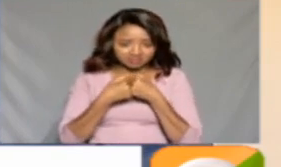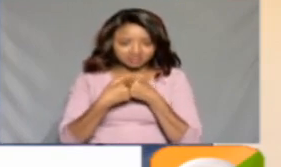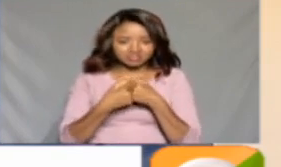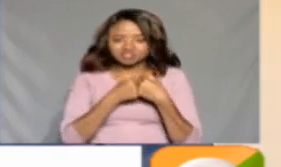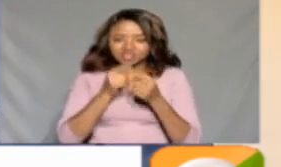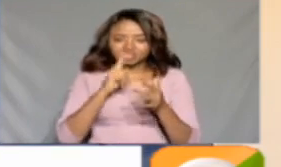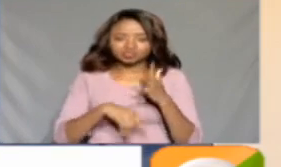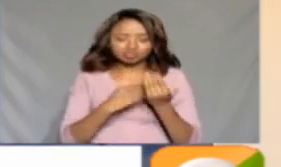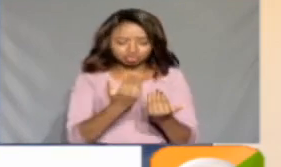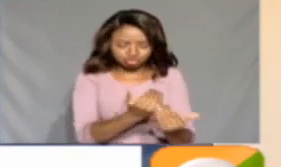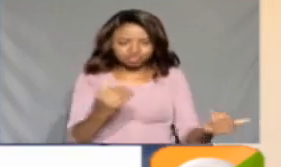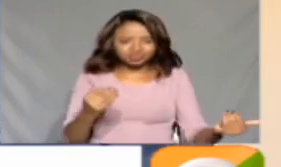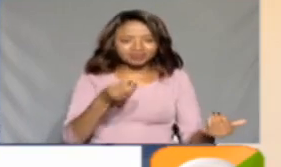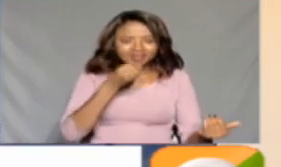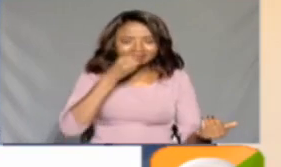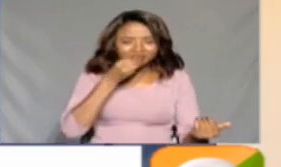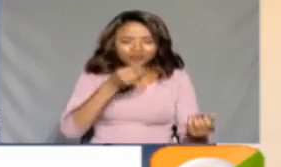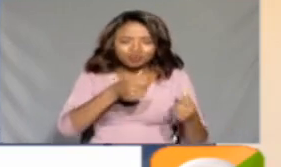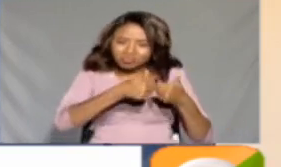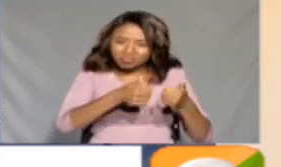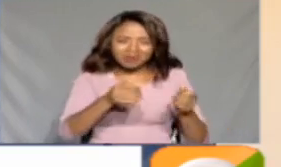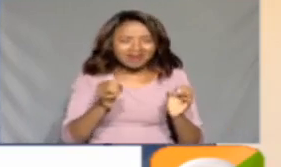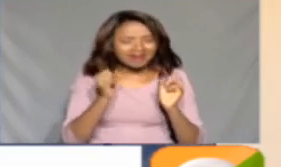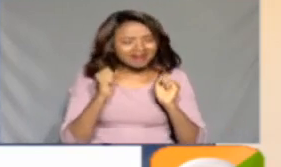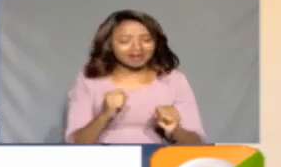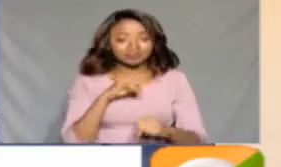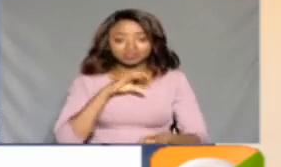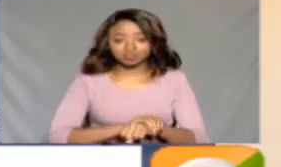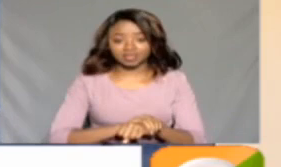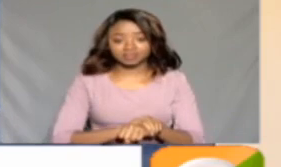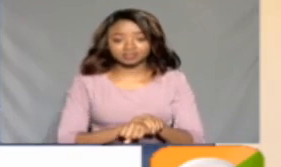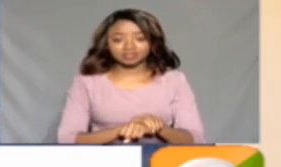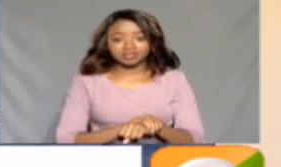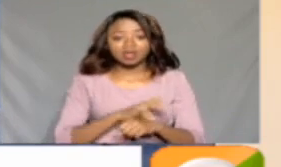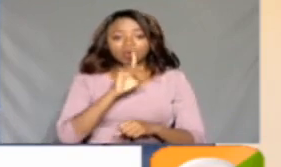malnutrition amongst our children. 1.8 million of them are facing